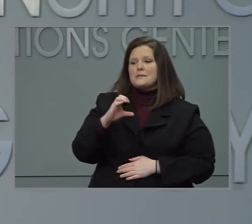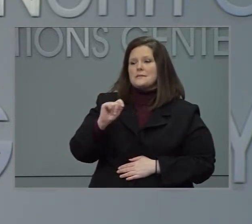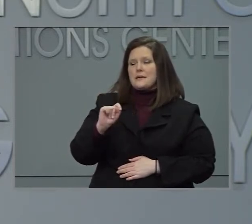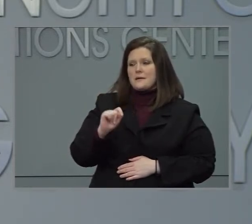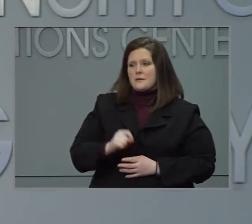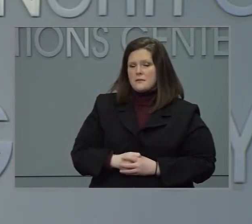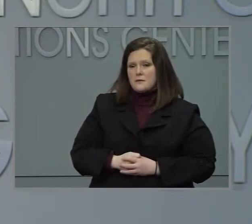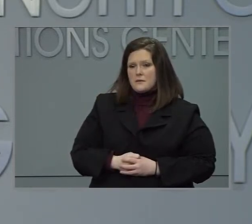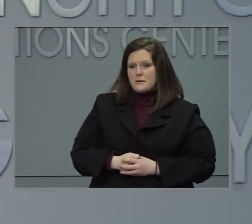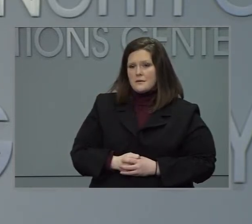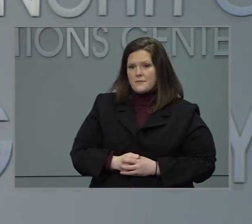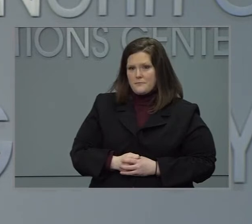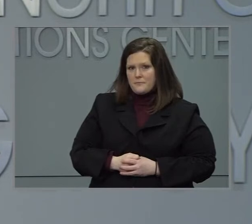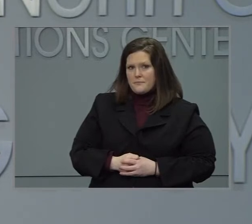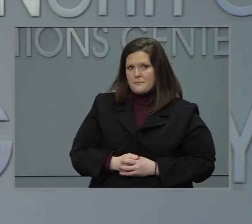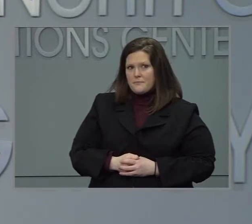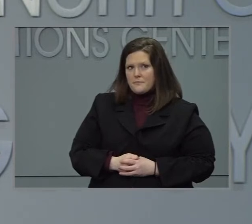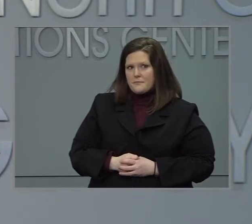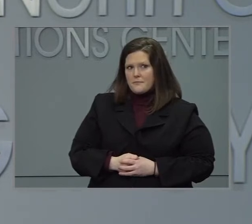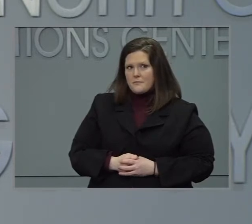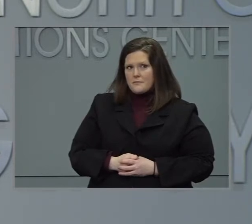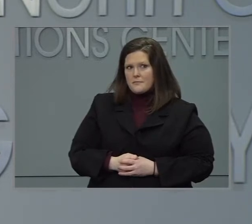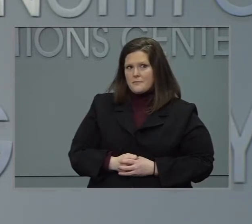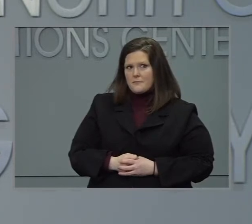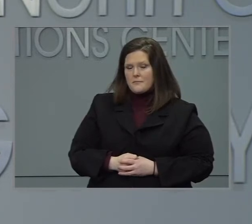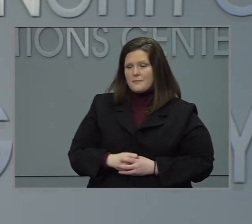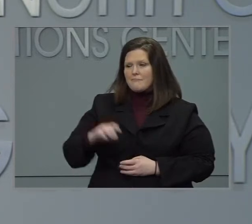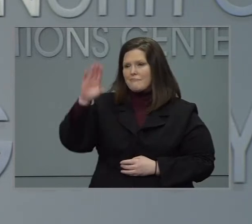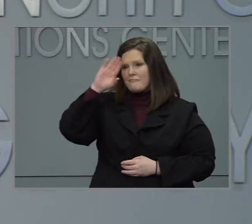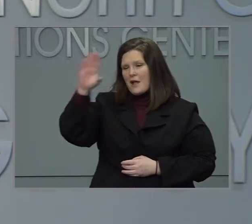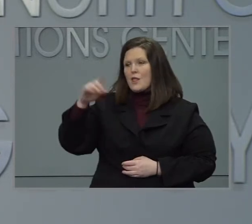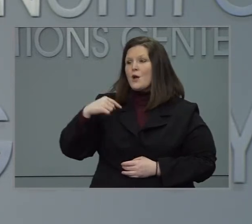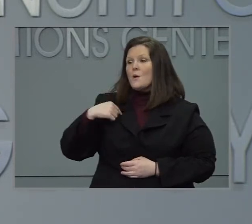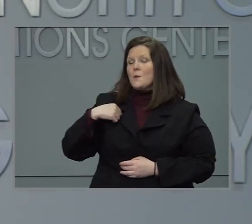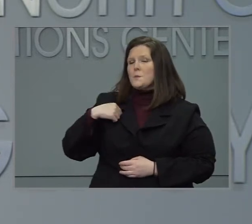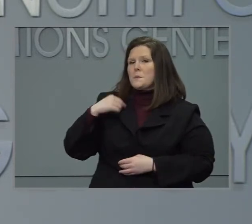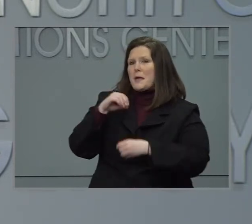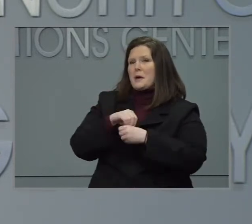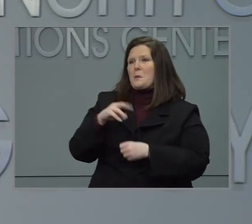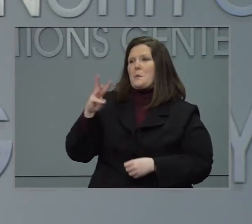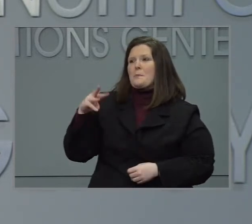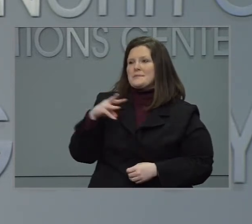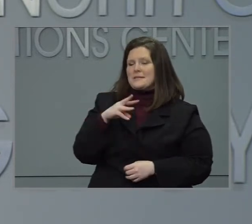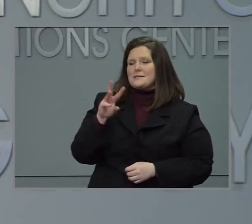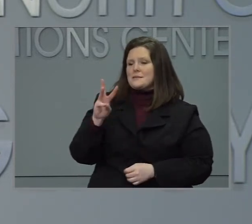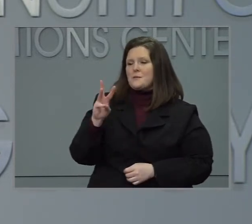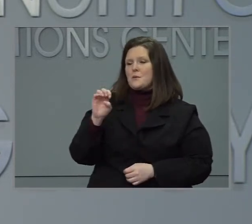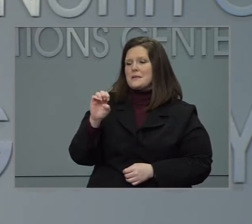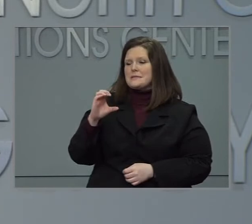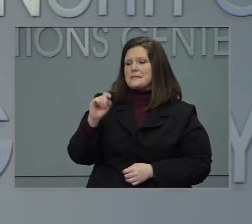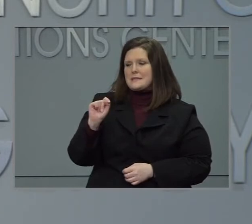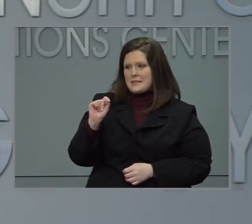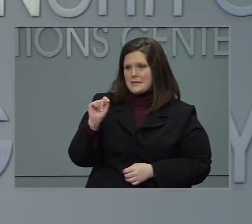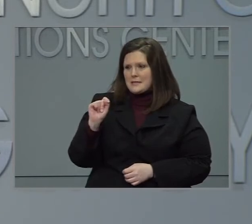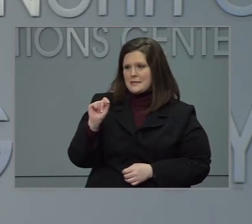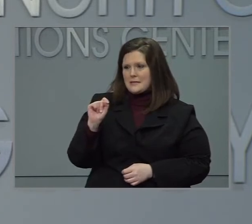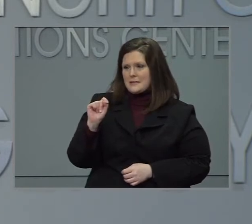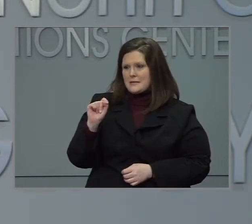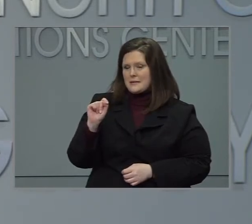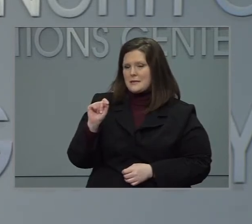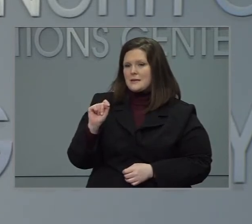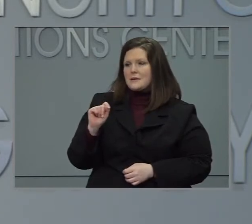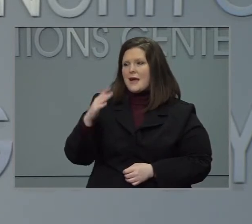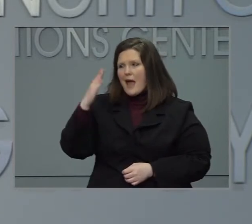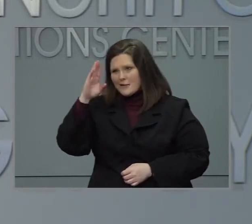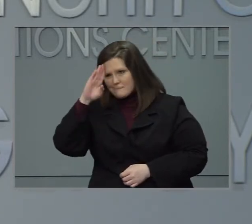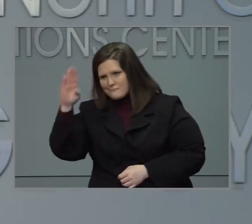Hi, Governor Cooper. It's Frances Weller with WECT in Wilmington. And also greetings